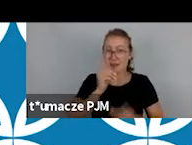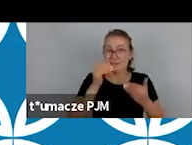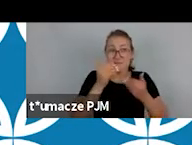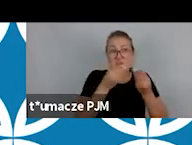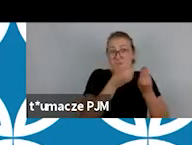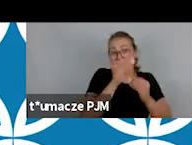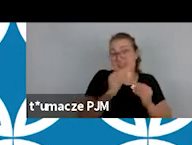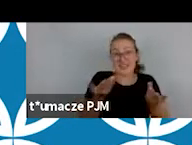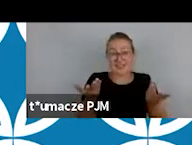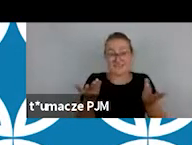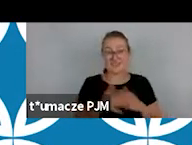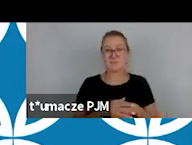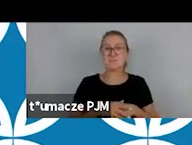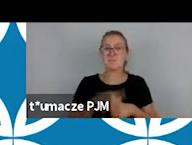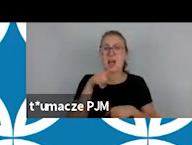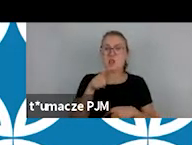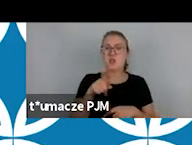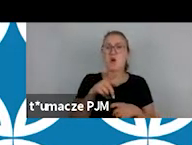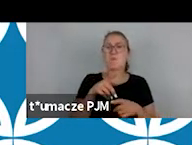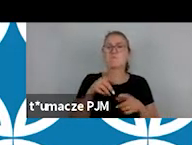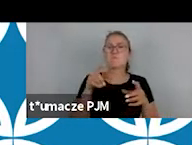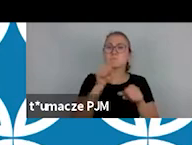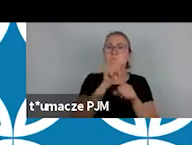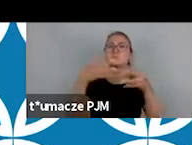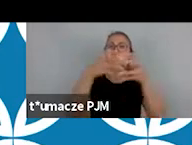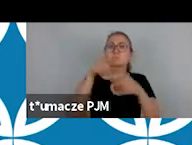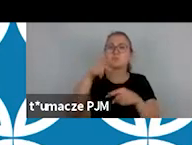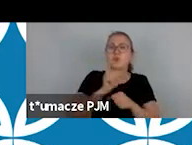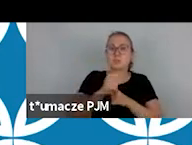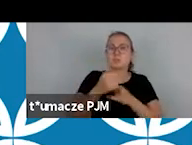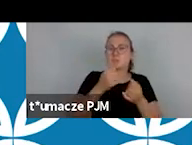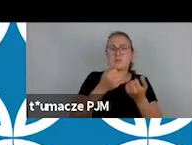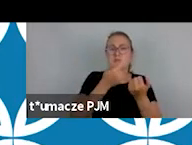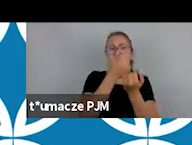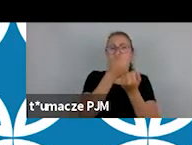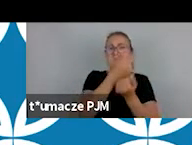cause analysis to violence and conflict. And so they